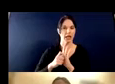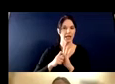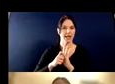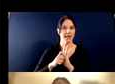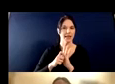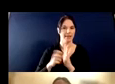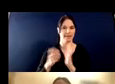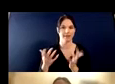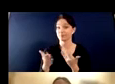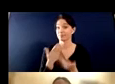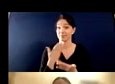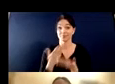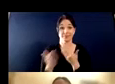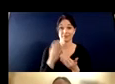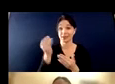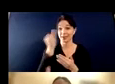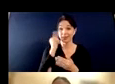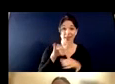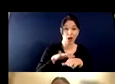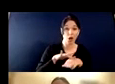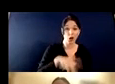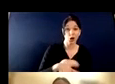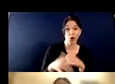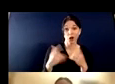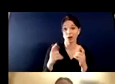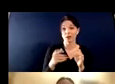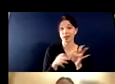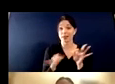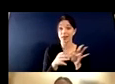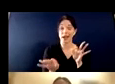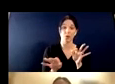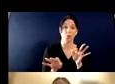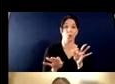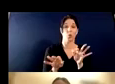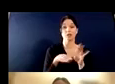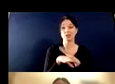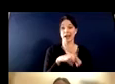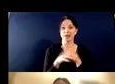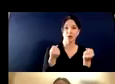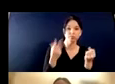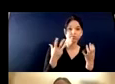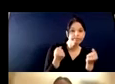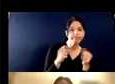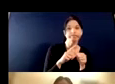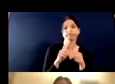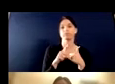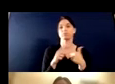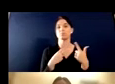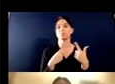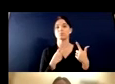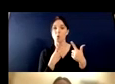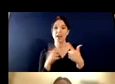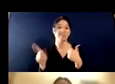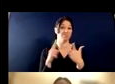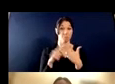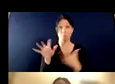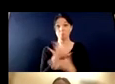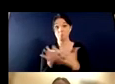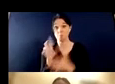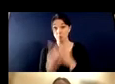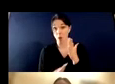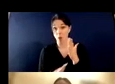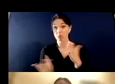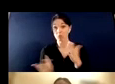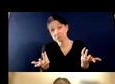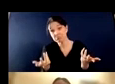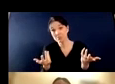matter whether that early language access is via ASL, spoken language, or both. So a language-rich